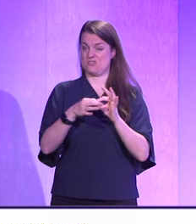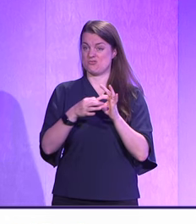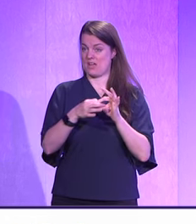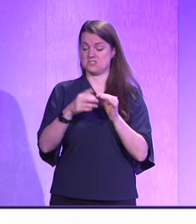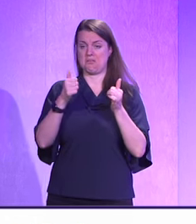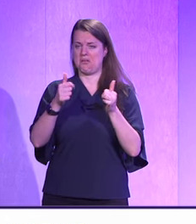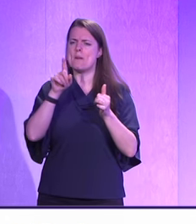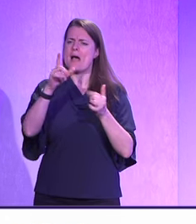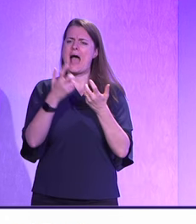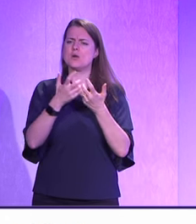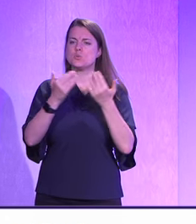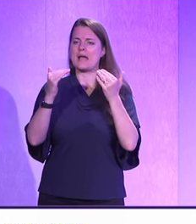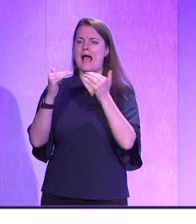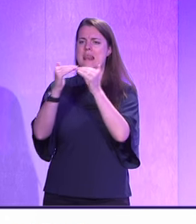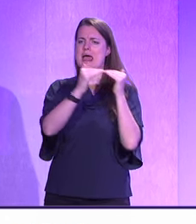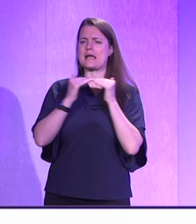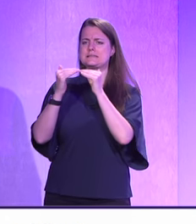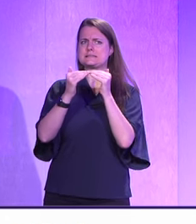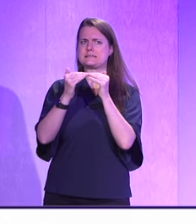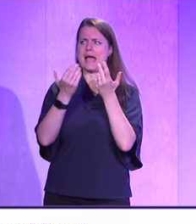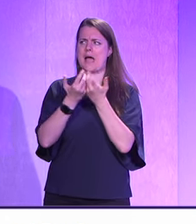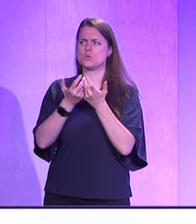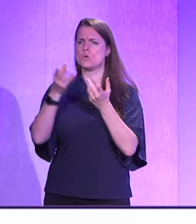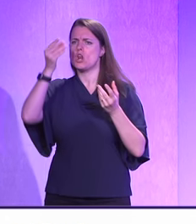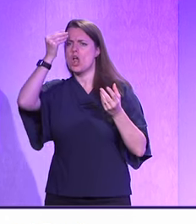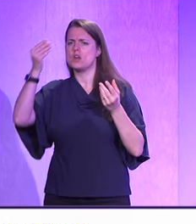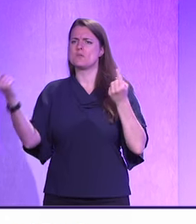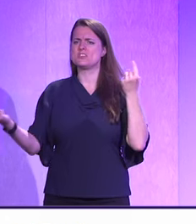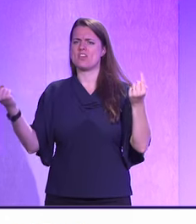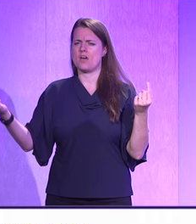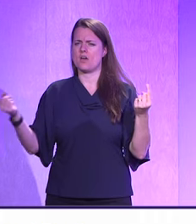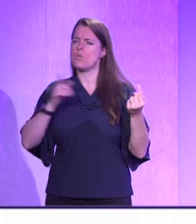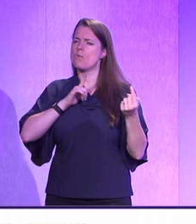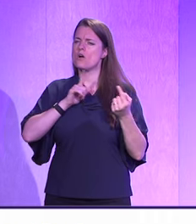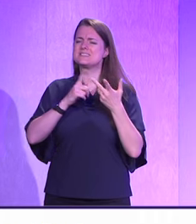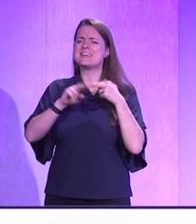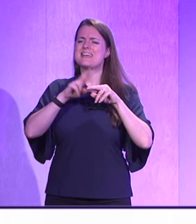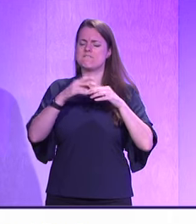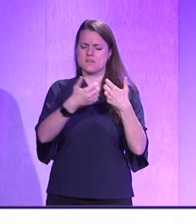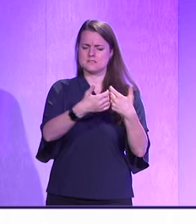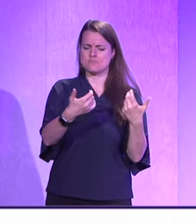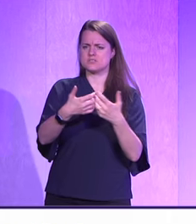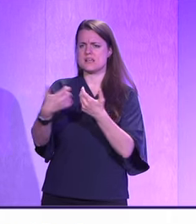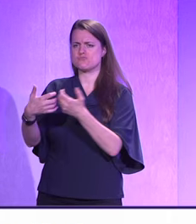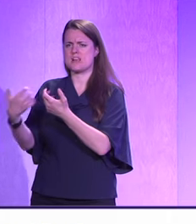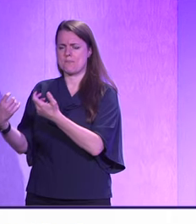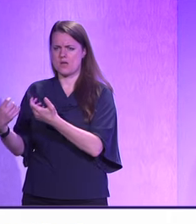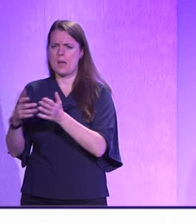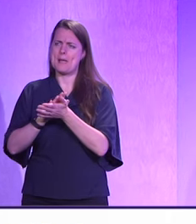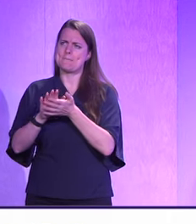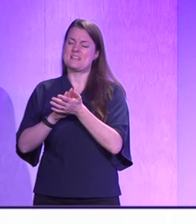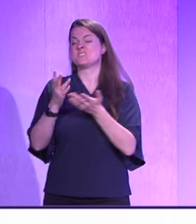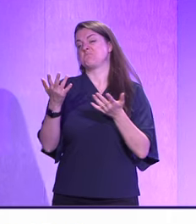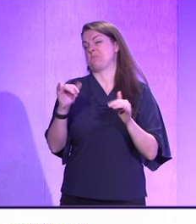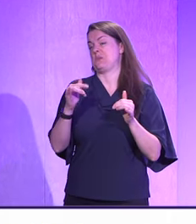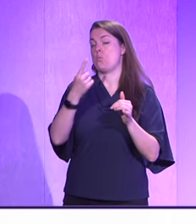alignment? How do we learn from each other at pace? There's a danger in here that we've got, let's say